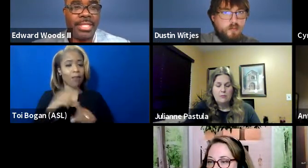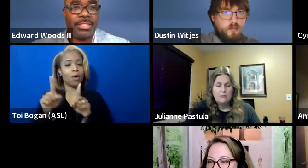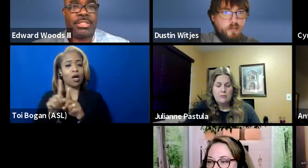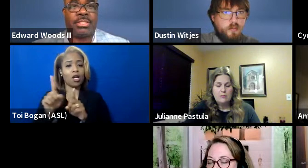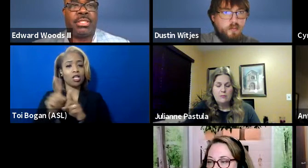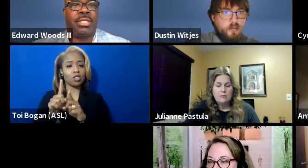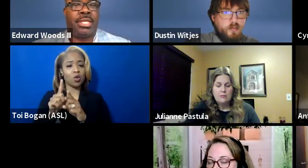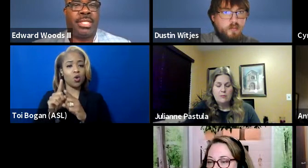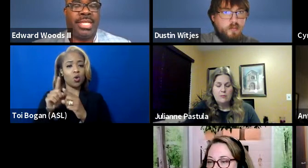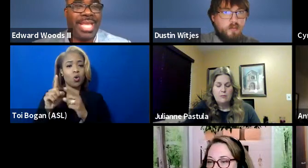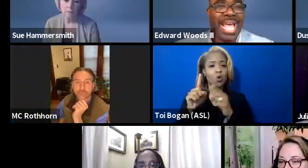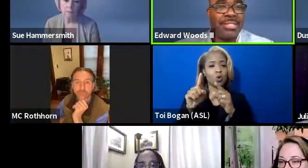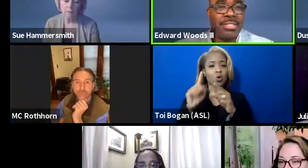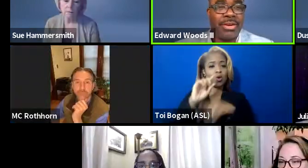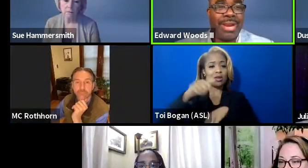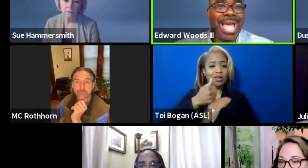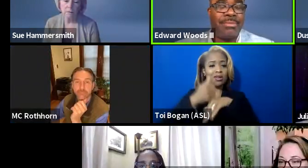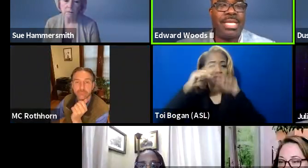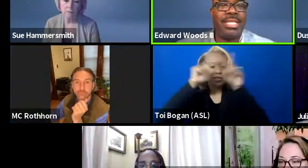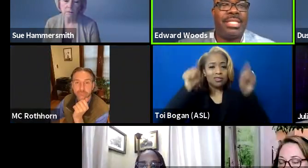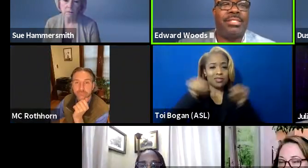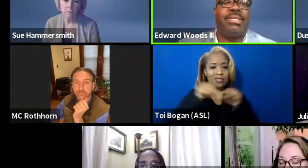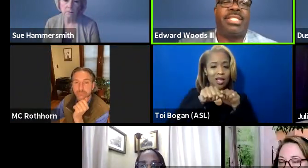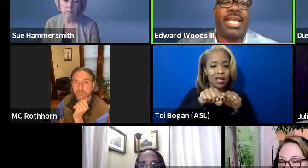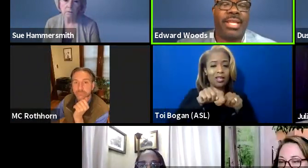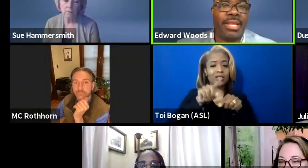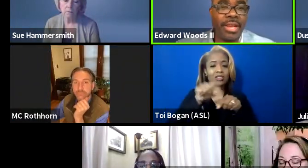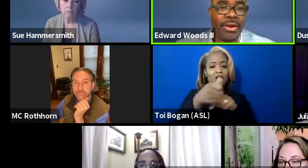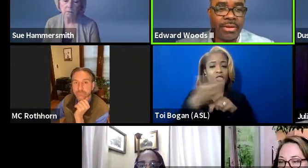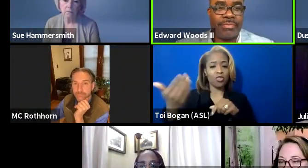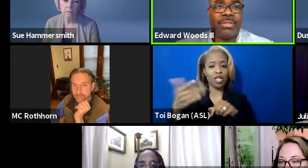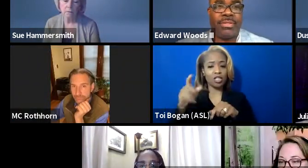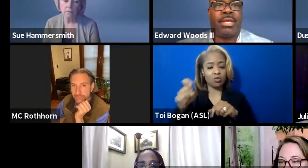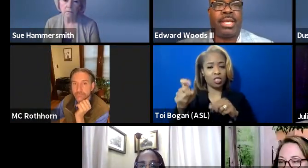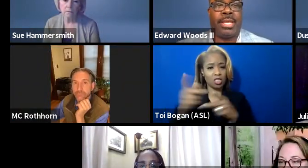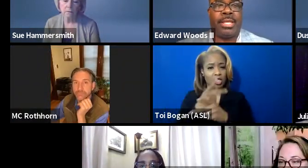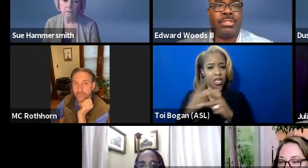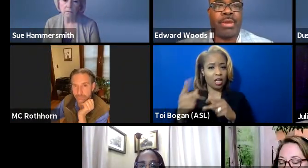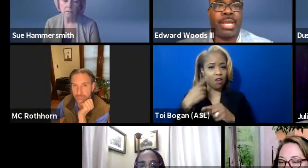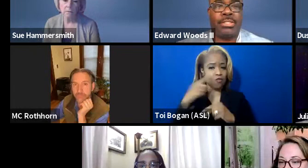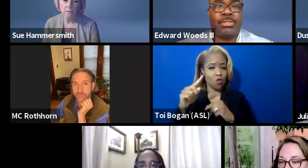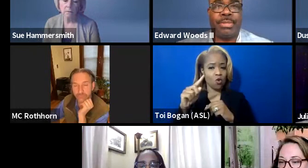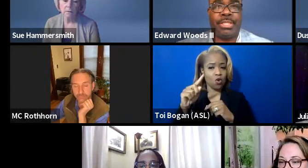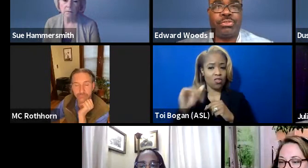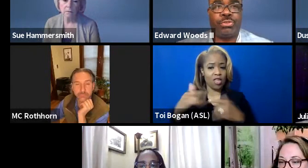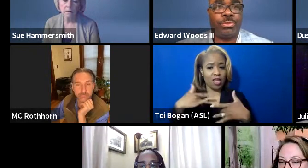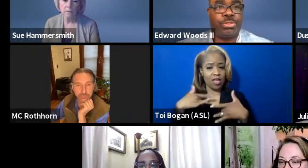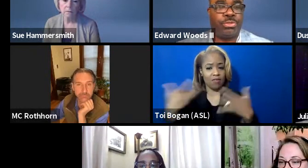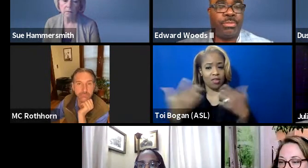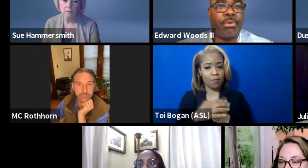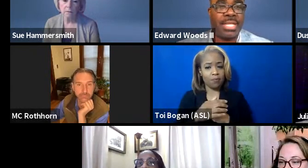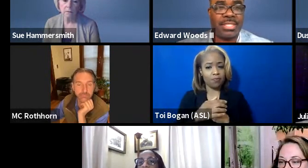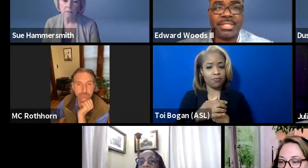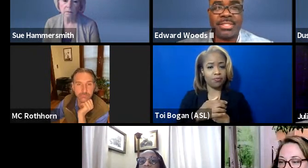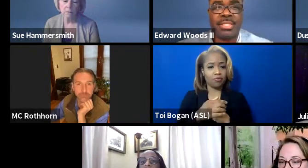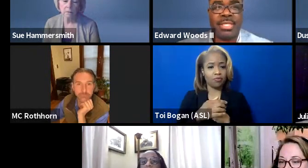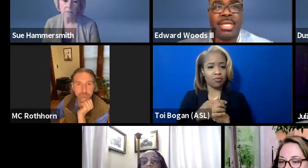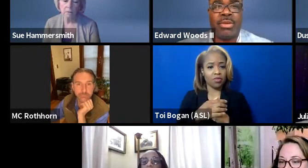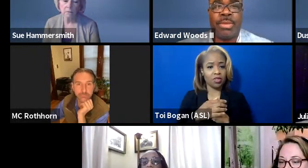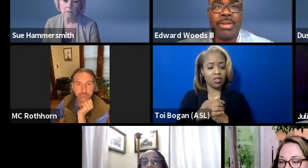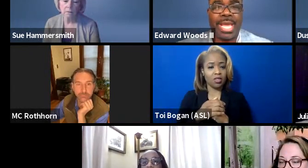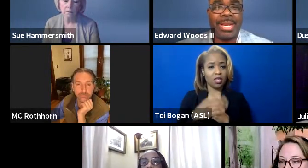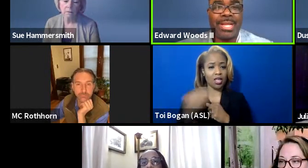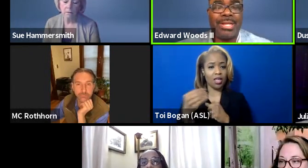the signage and any ancillary items that need to be taken care of and trying to be true to the